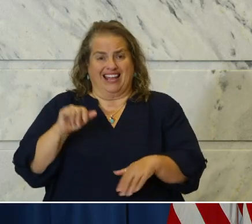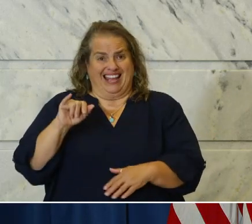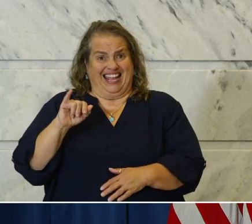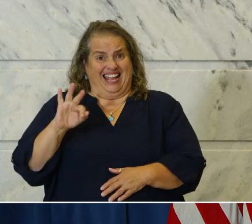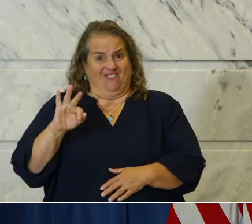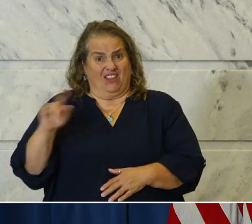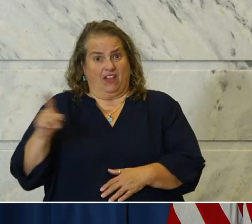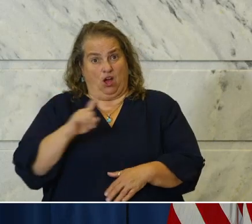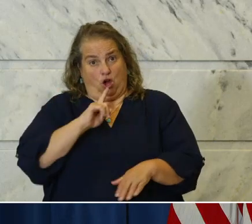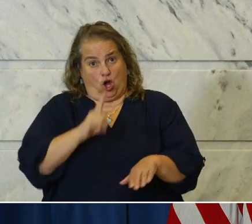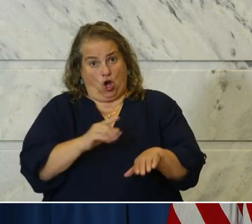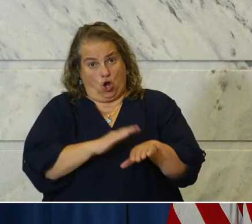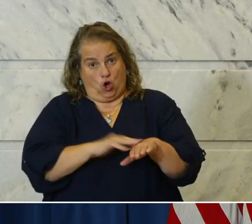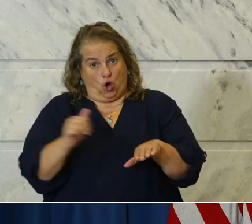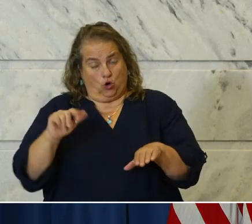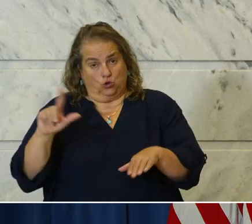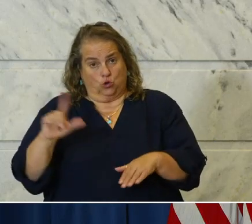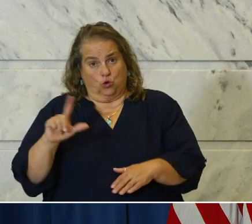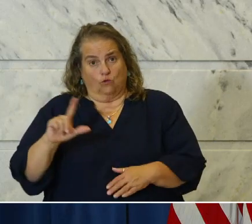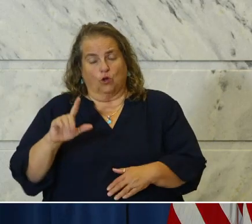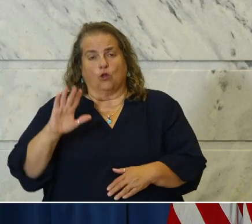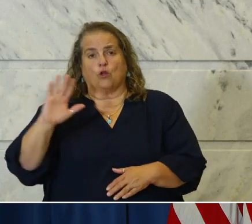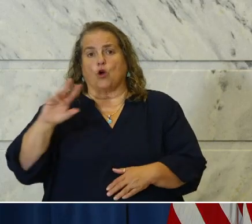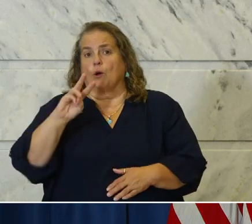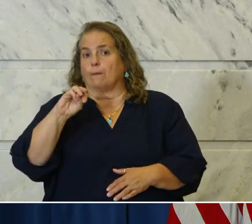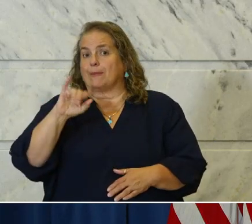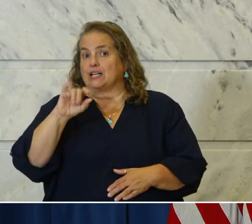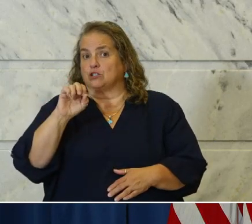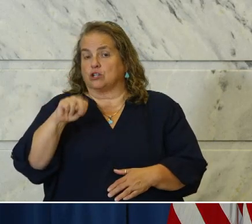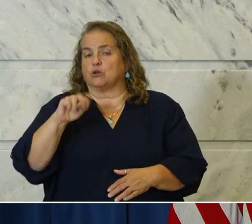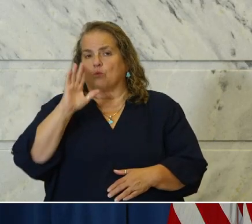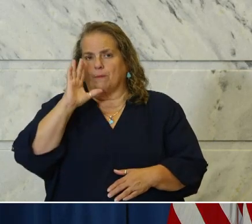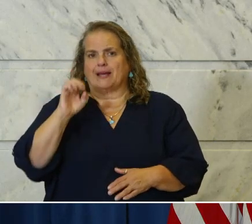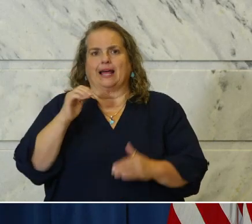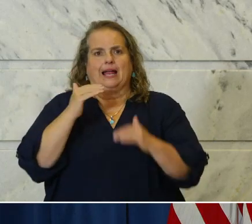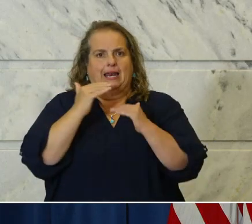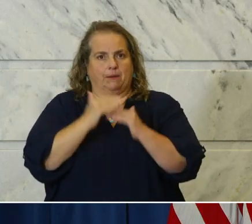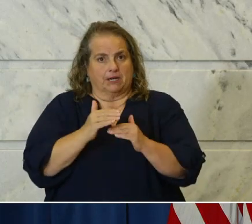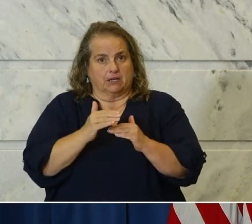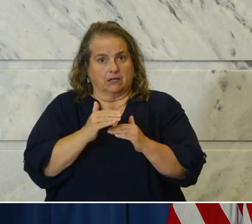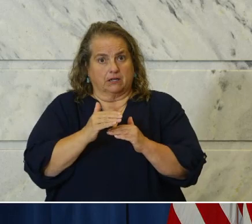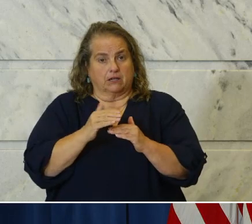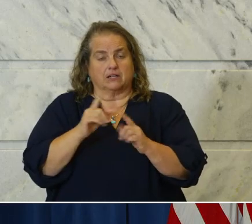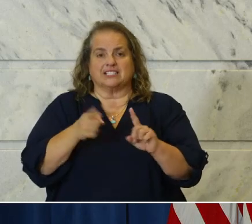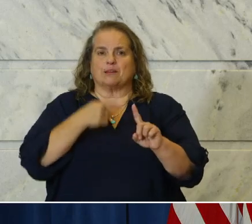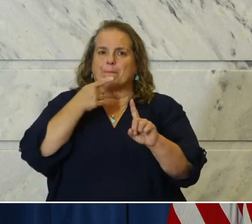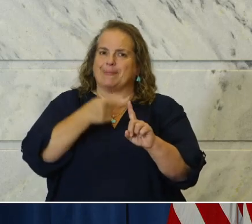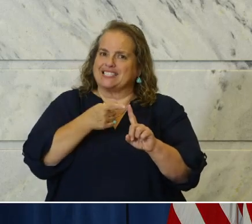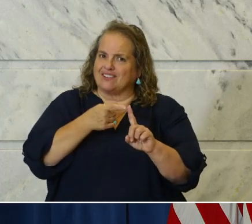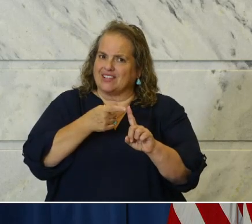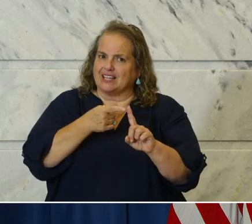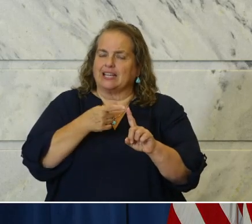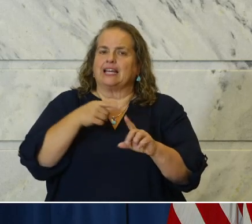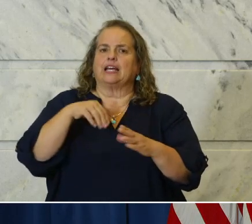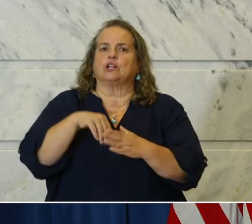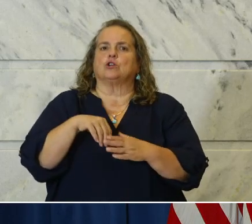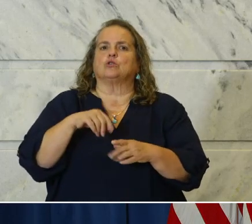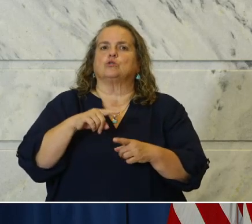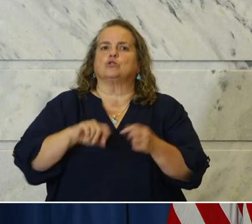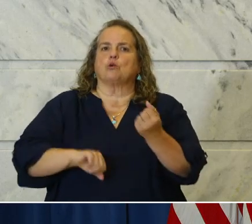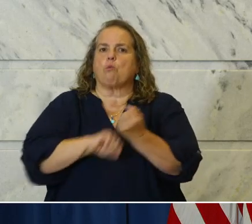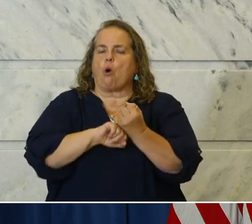National Guard is deployed to Louisville, their missions would be limited, specific, in support